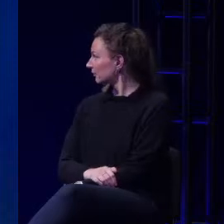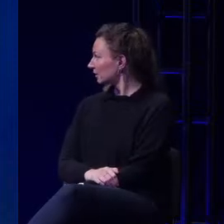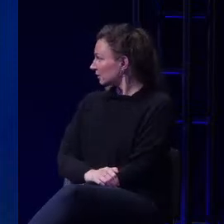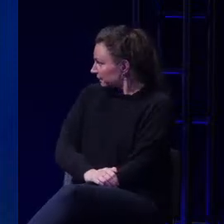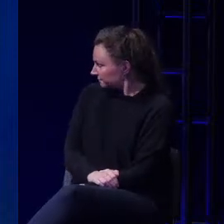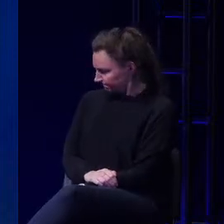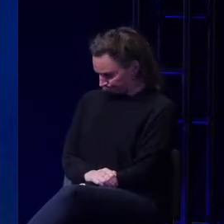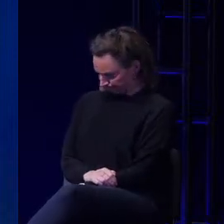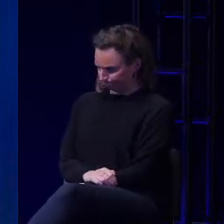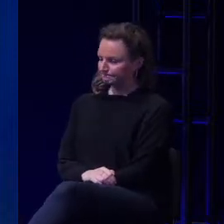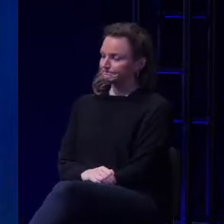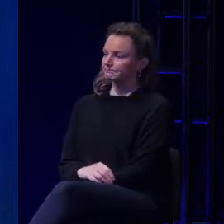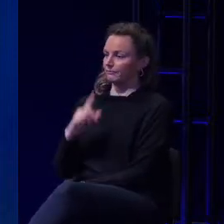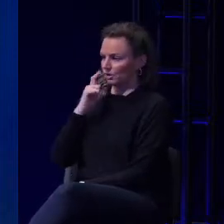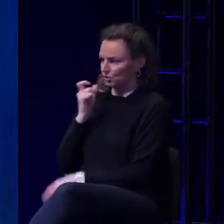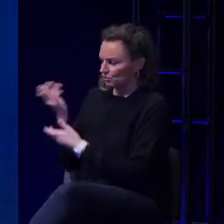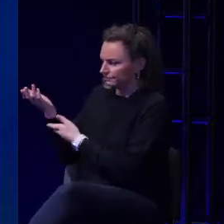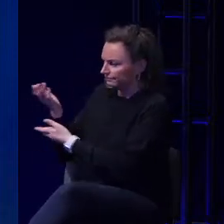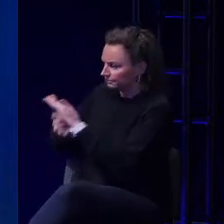just could you give us a